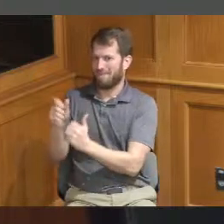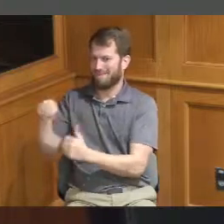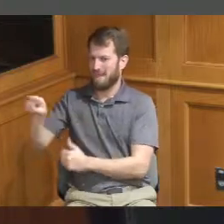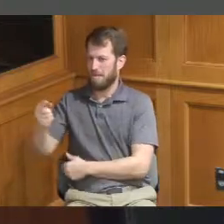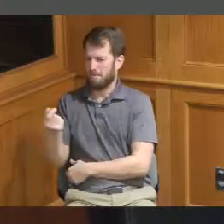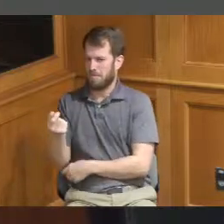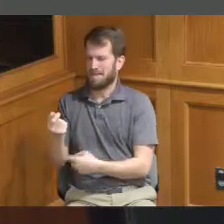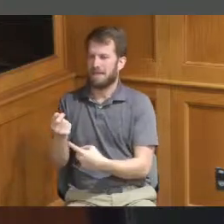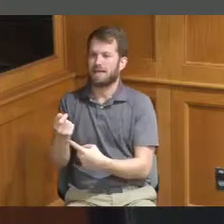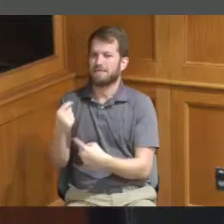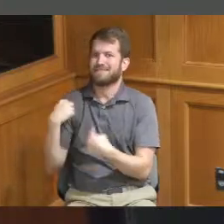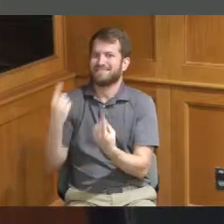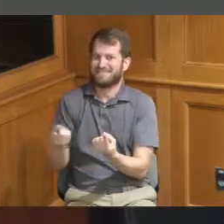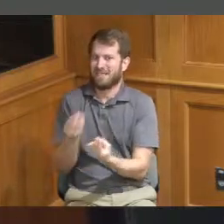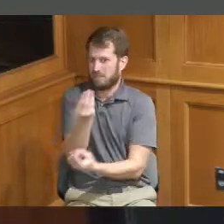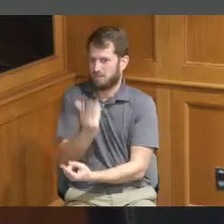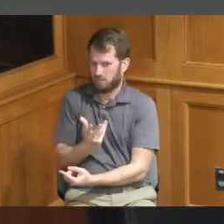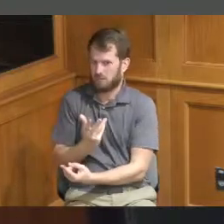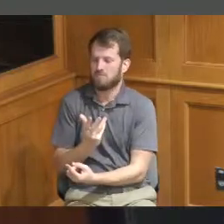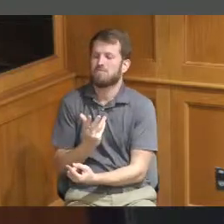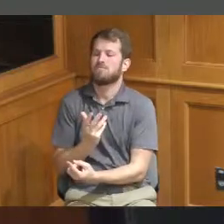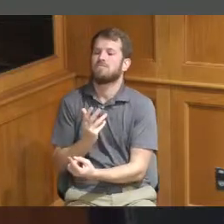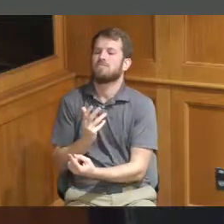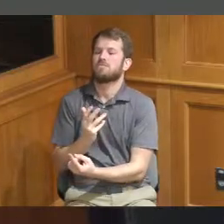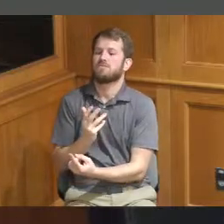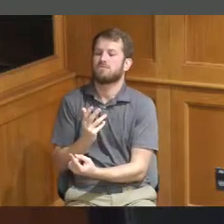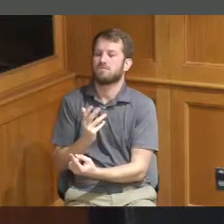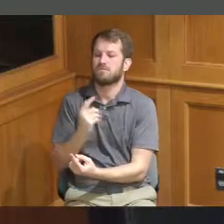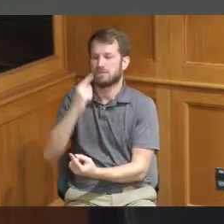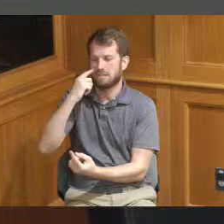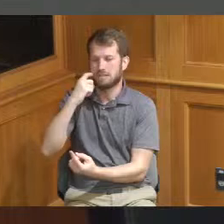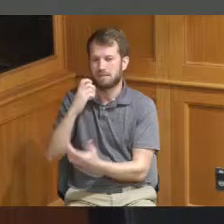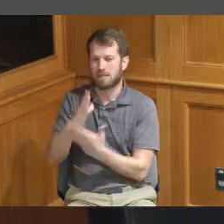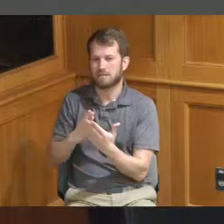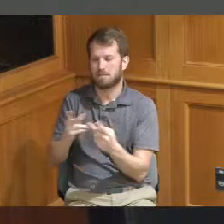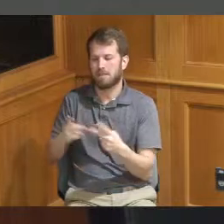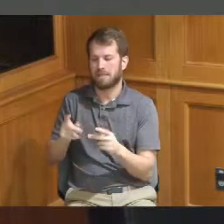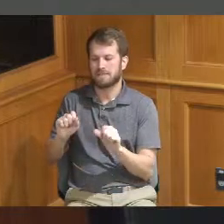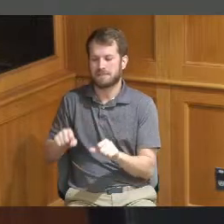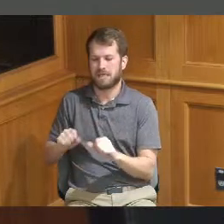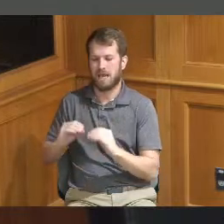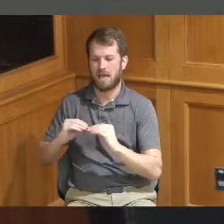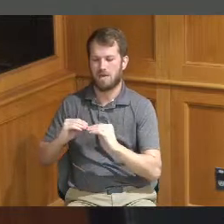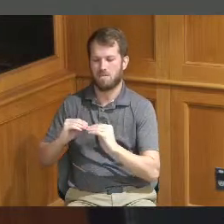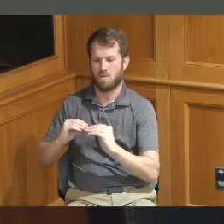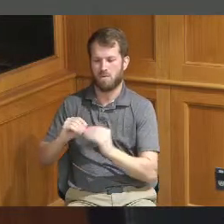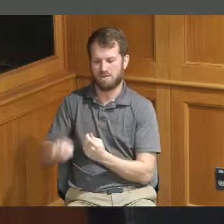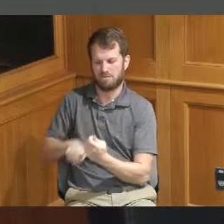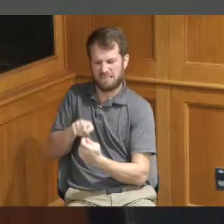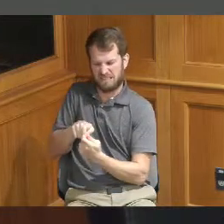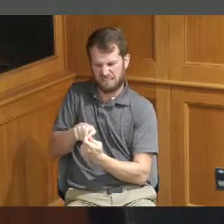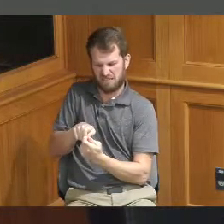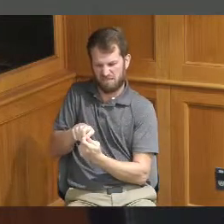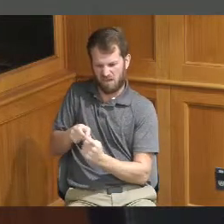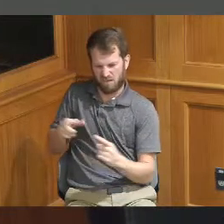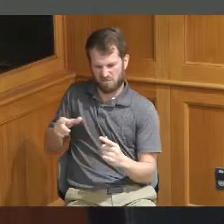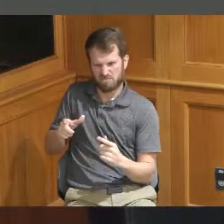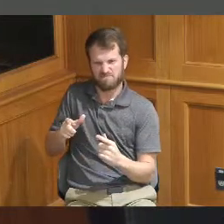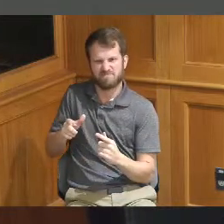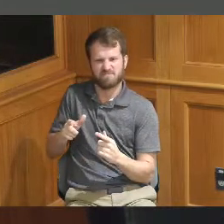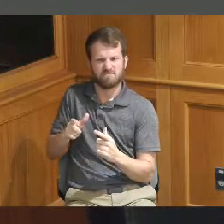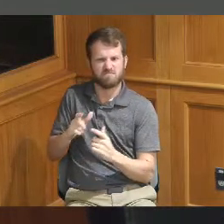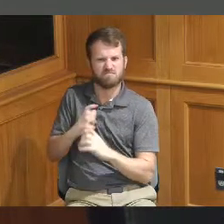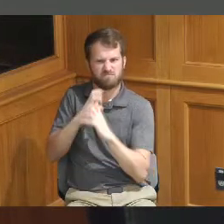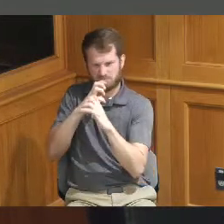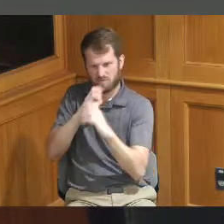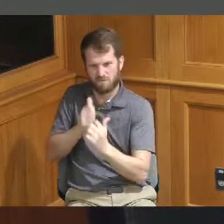been noticed of this, and I think there probably are some places where we can tighten down some communication during the hiring process, just to make sure that people who are